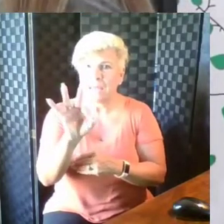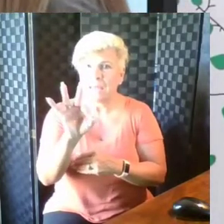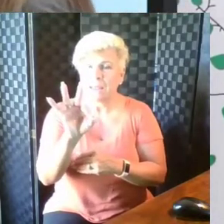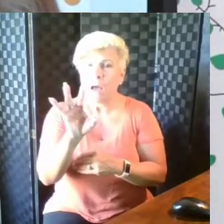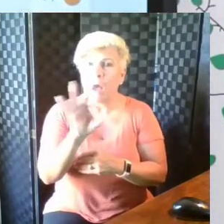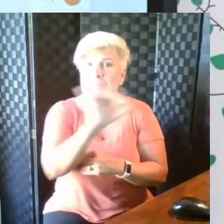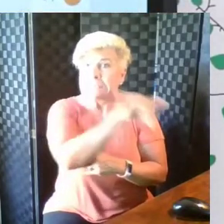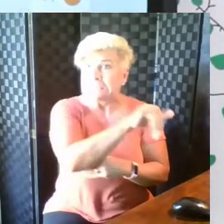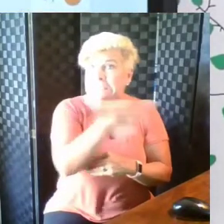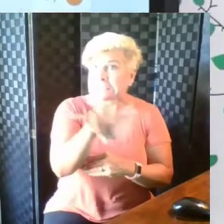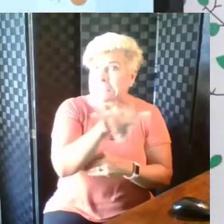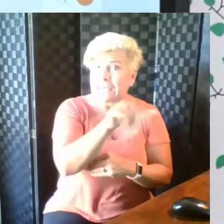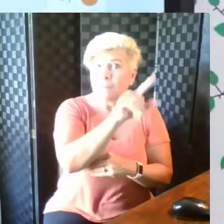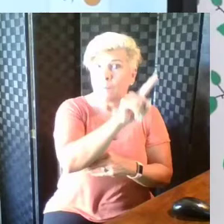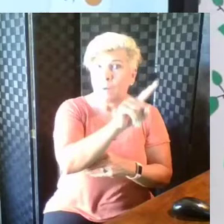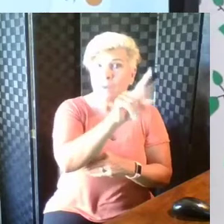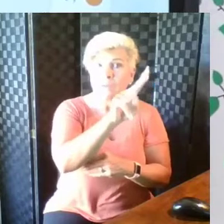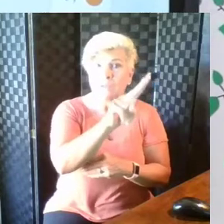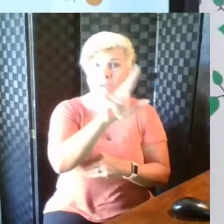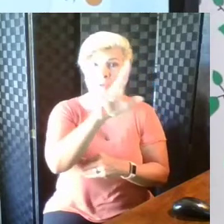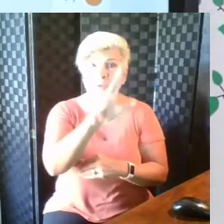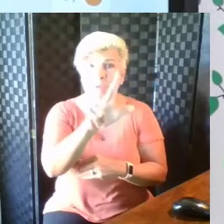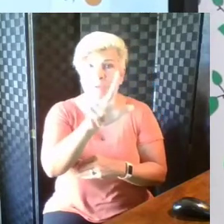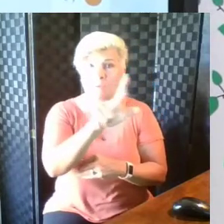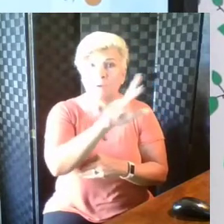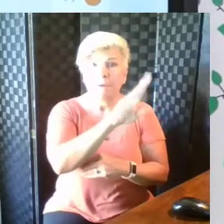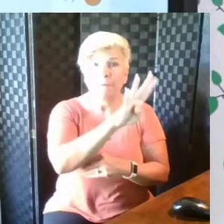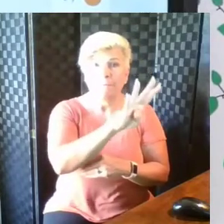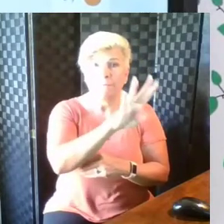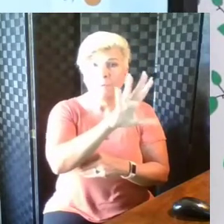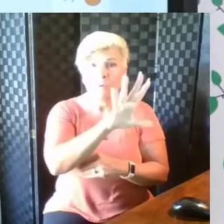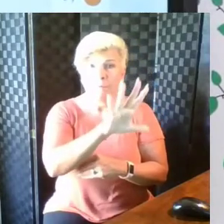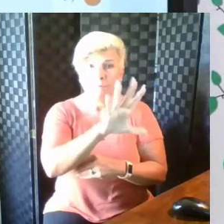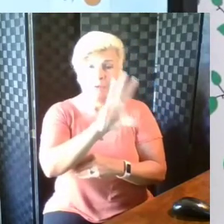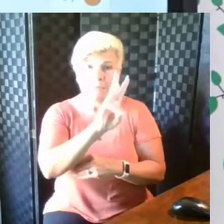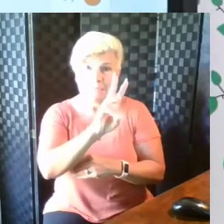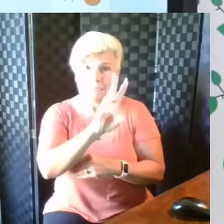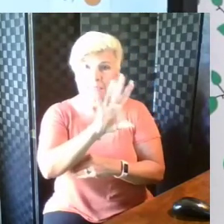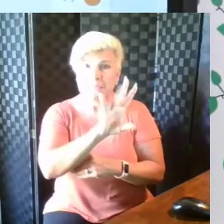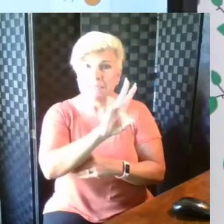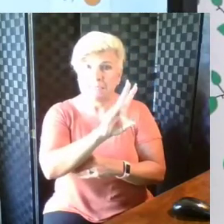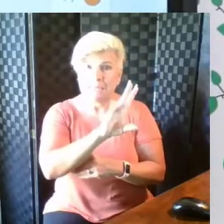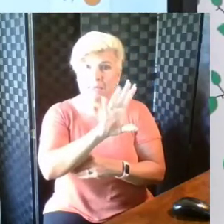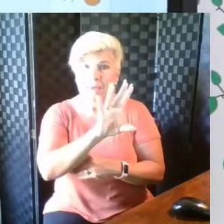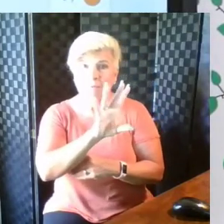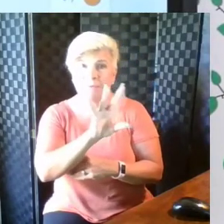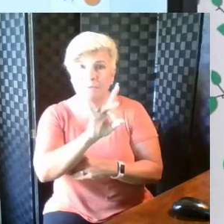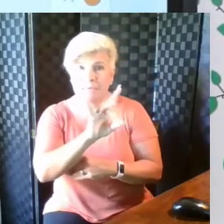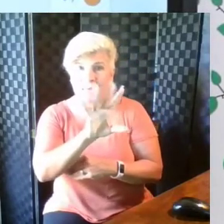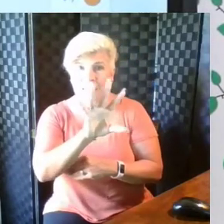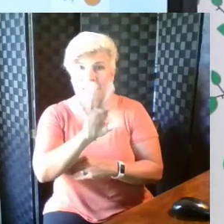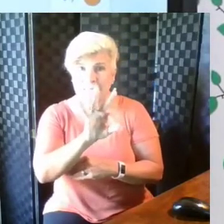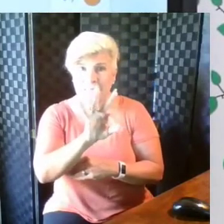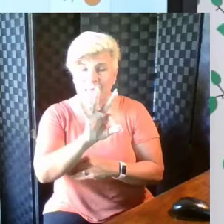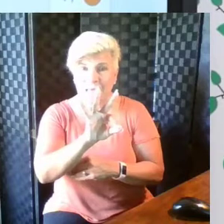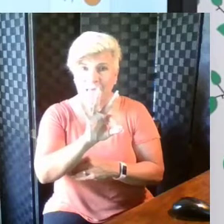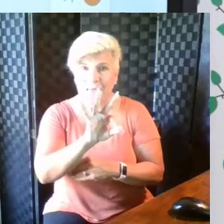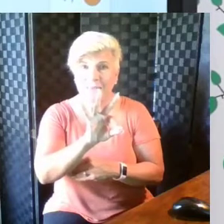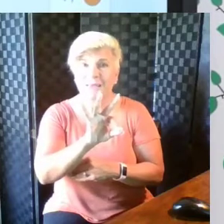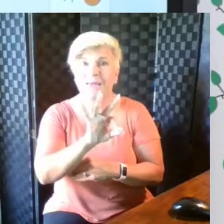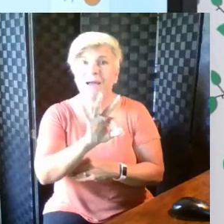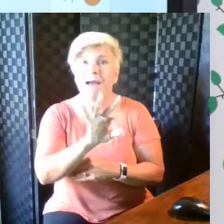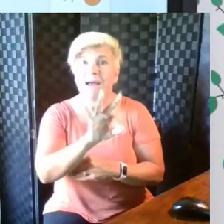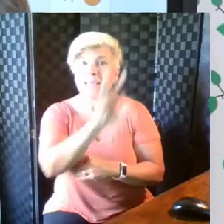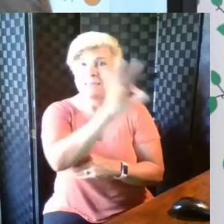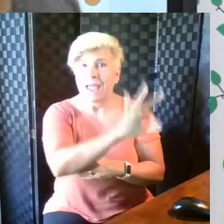8, 9. I'm going to put the same thing here. 1, 2, 3, 4, 5, 6, 7, 8,